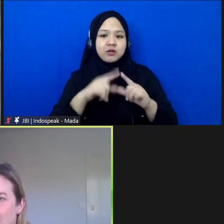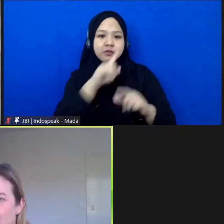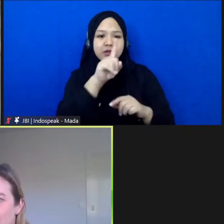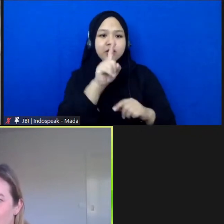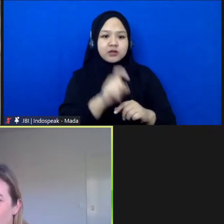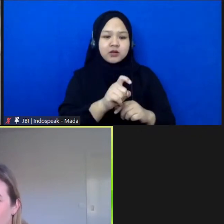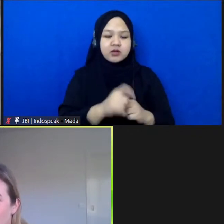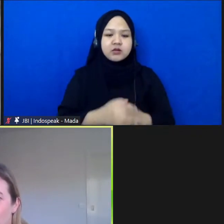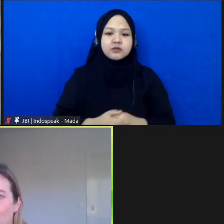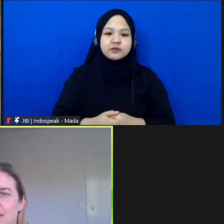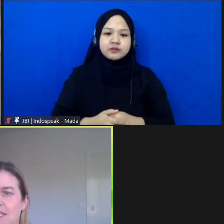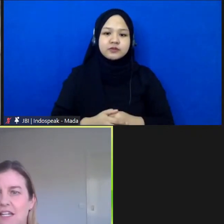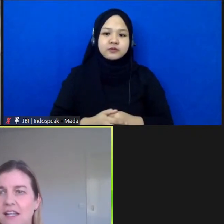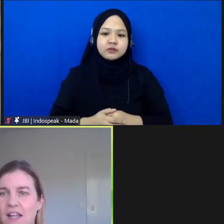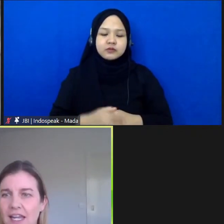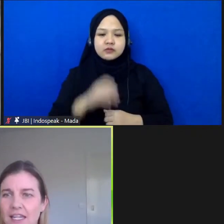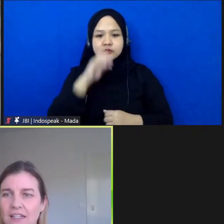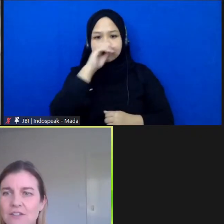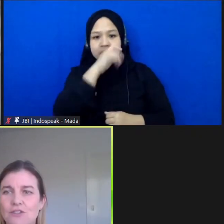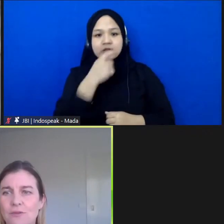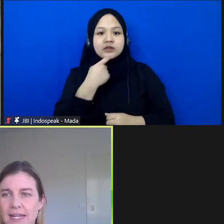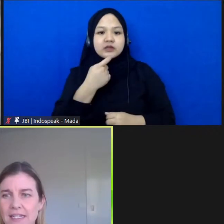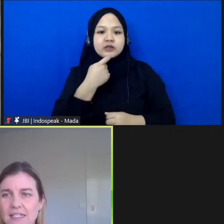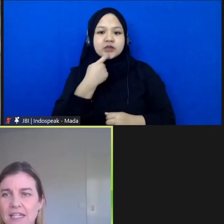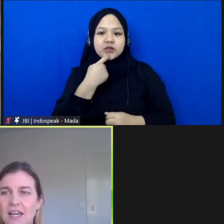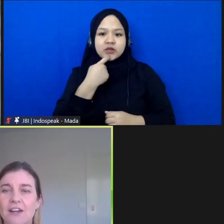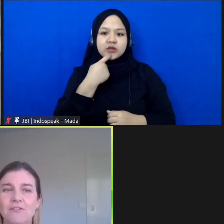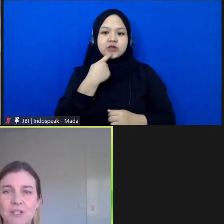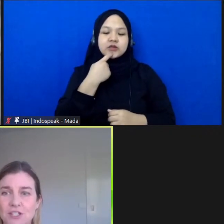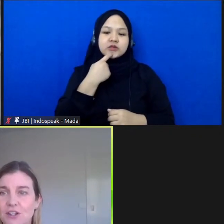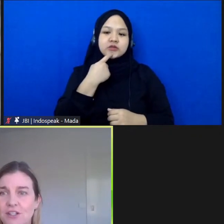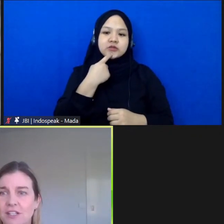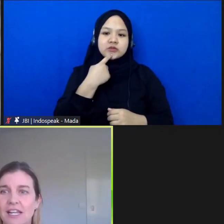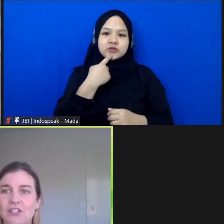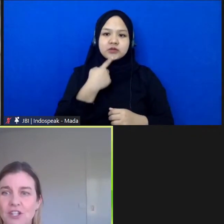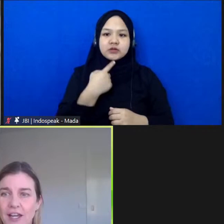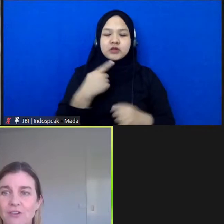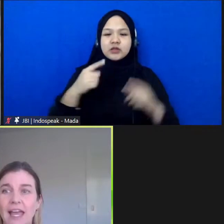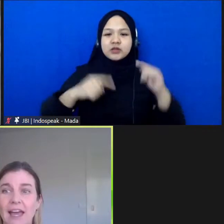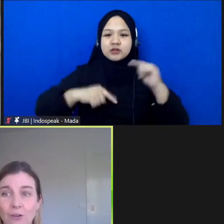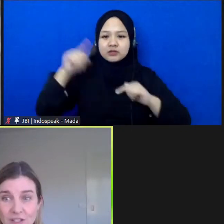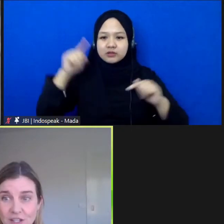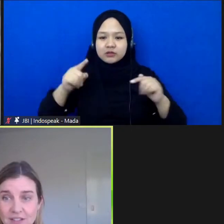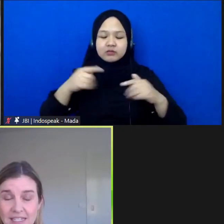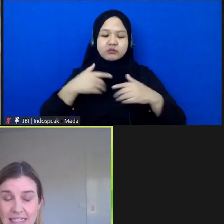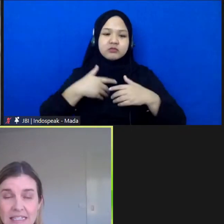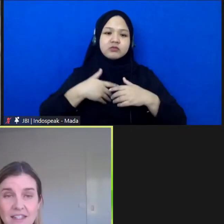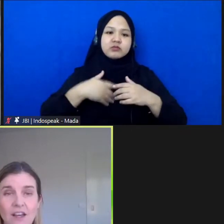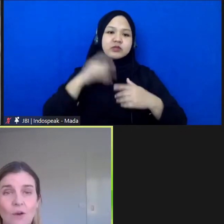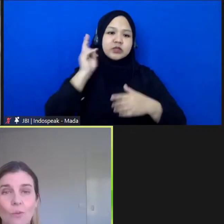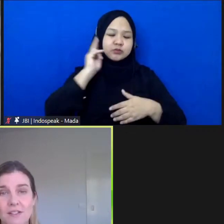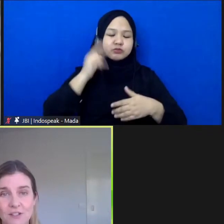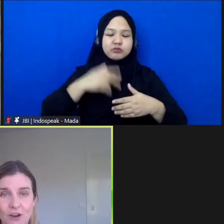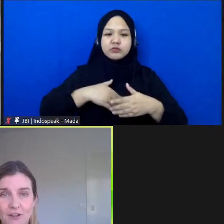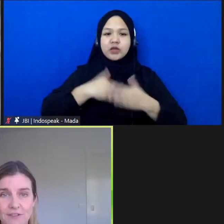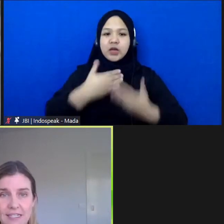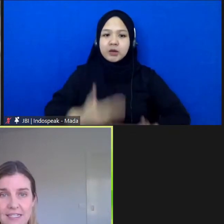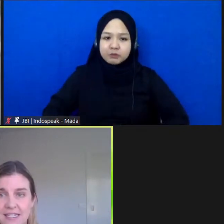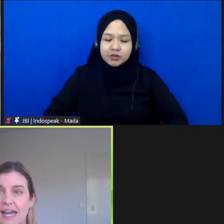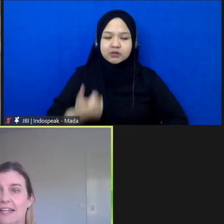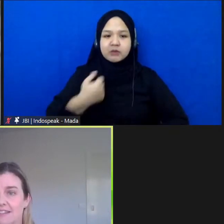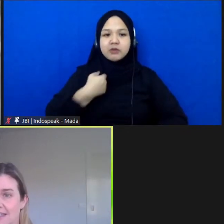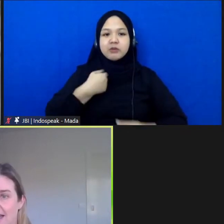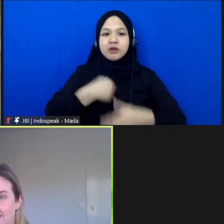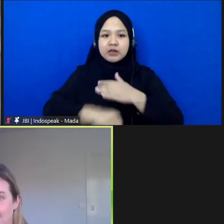question is about the declining trend of maternal and child health services once